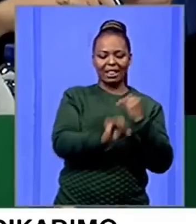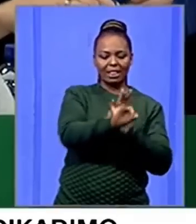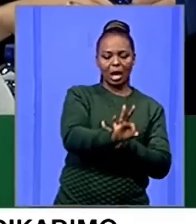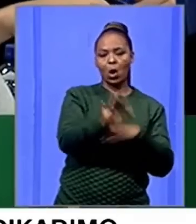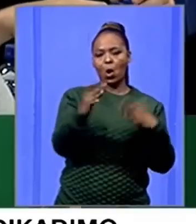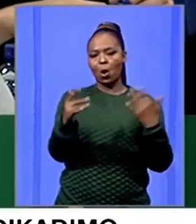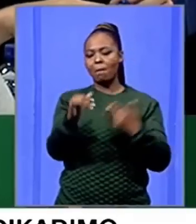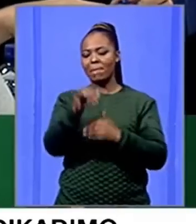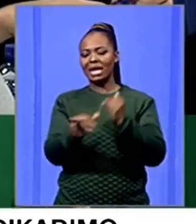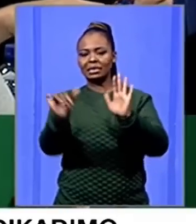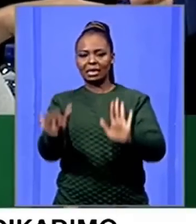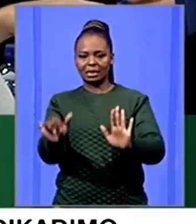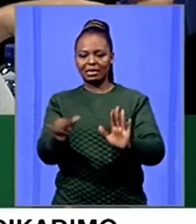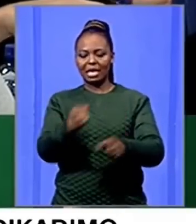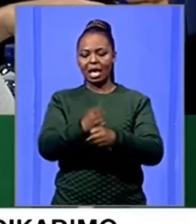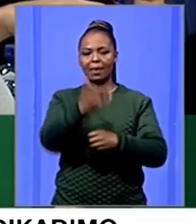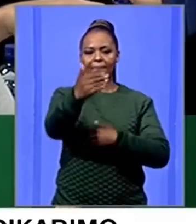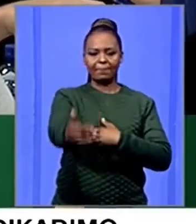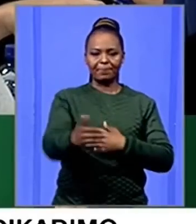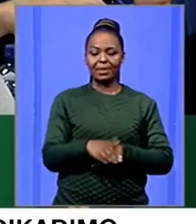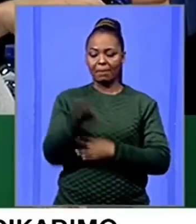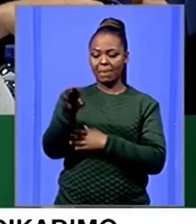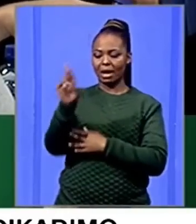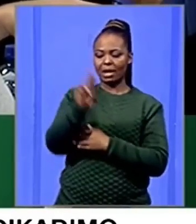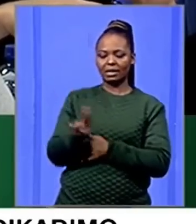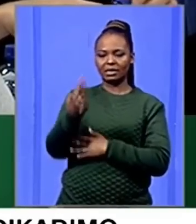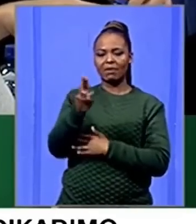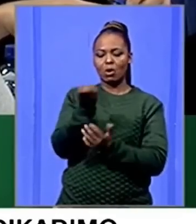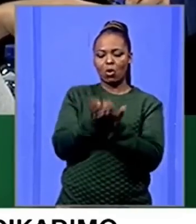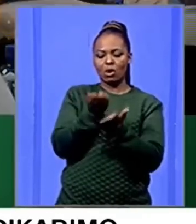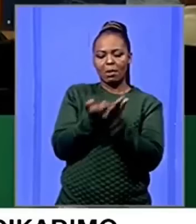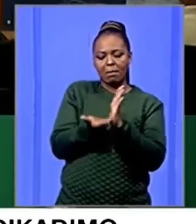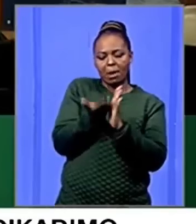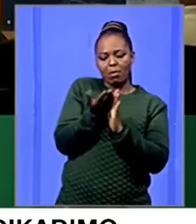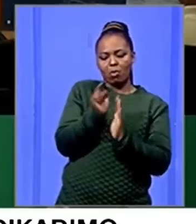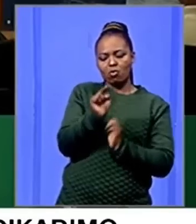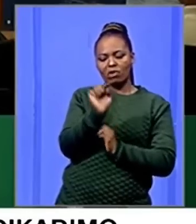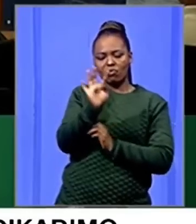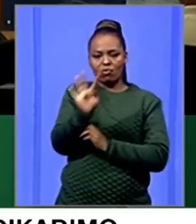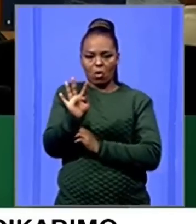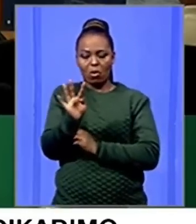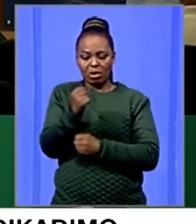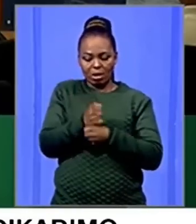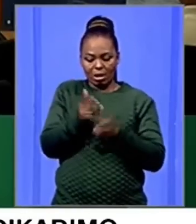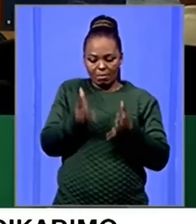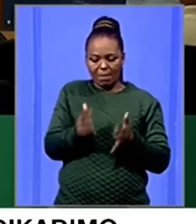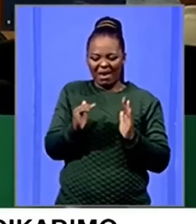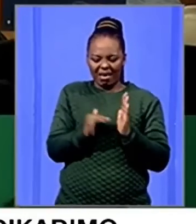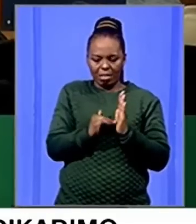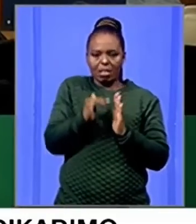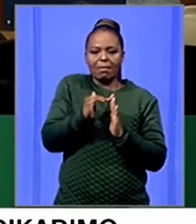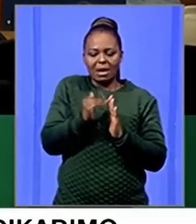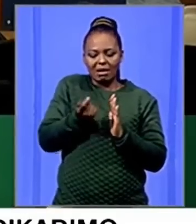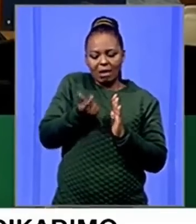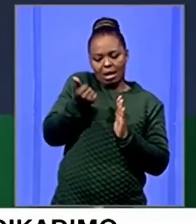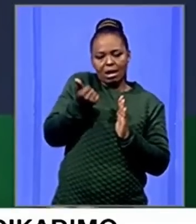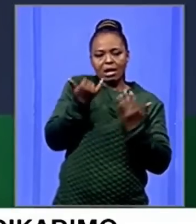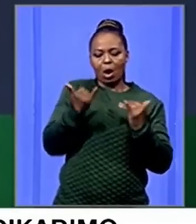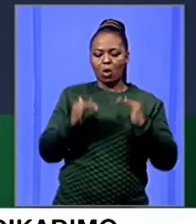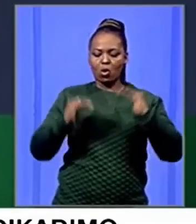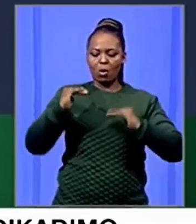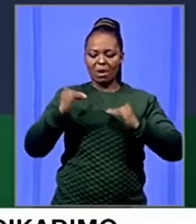Banka Reserve e solofetse go gola ga maemo a ikonomi ka persente ya 0.4 monongwaga e leng kwa godimonyana fa e bapisiwa le